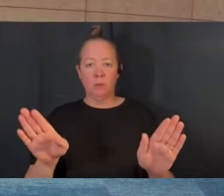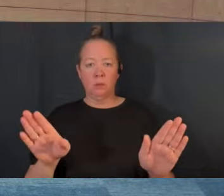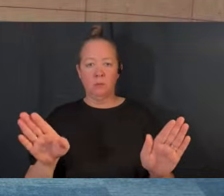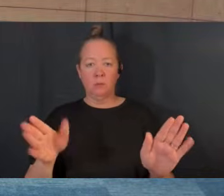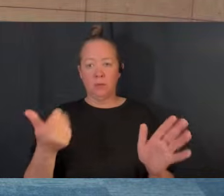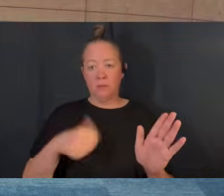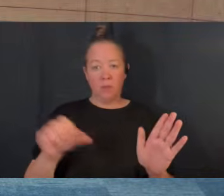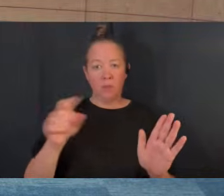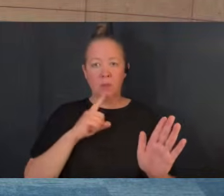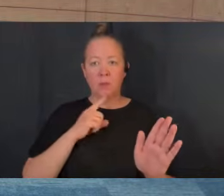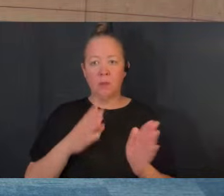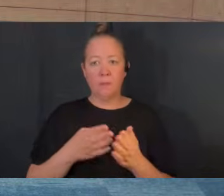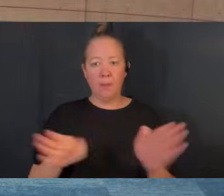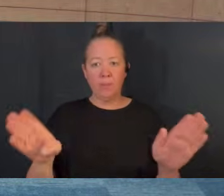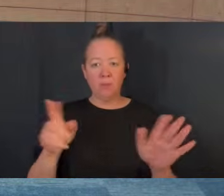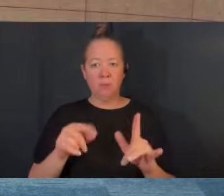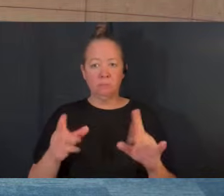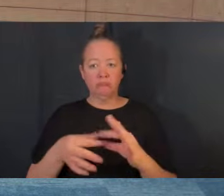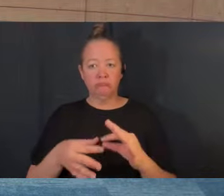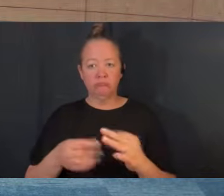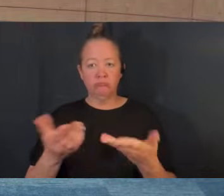idea?